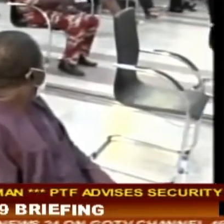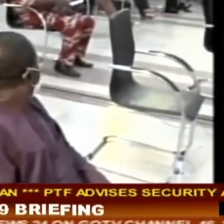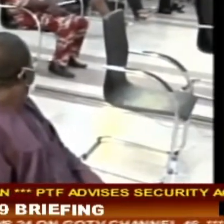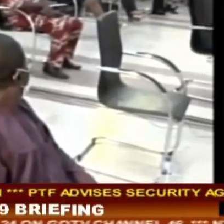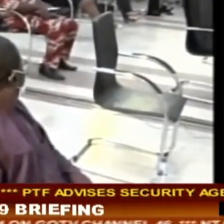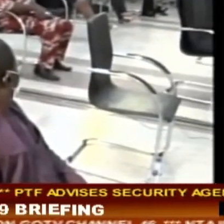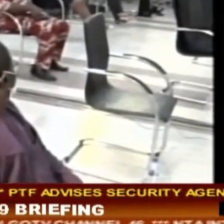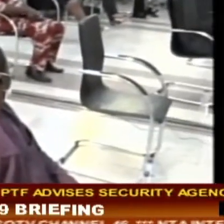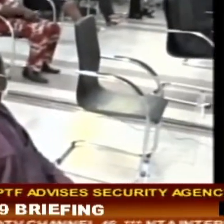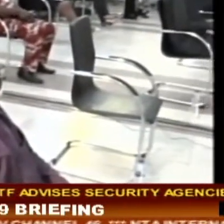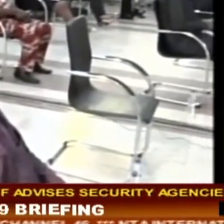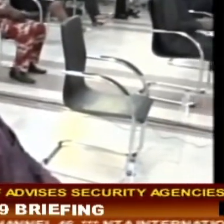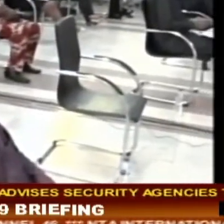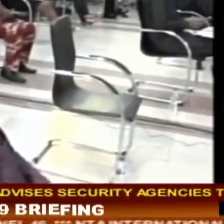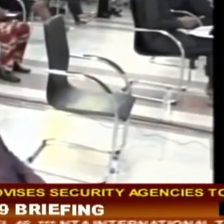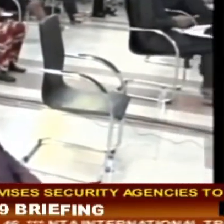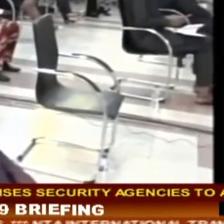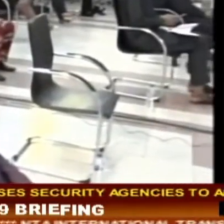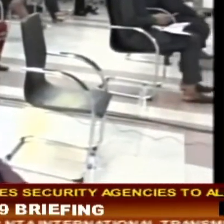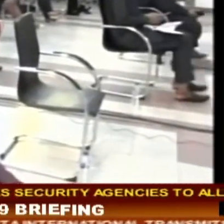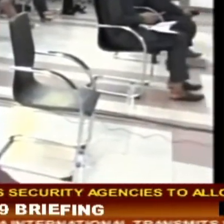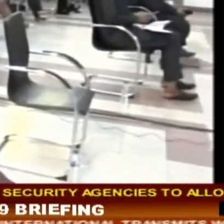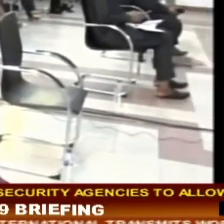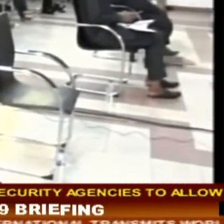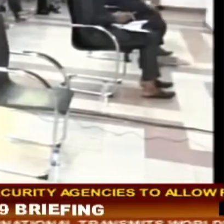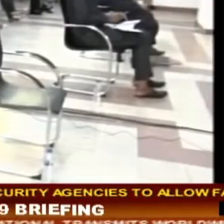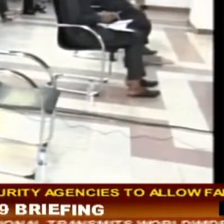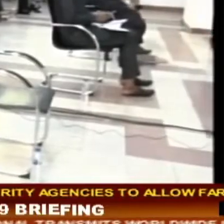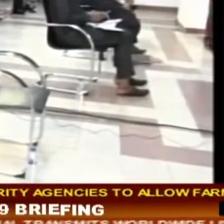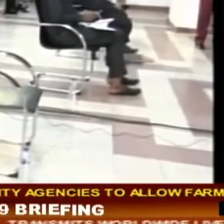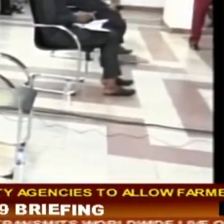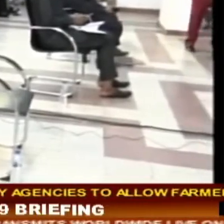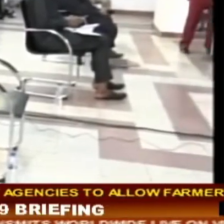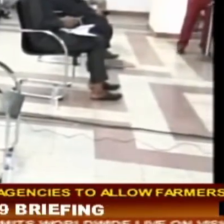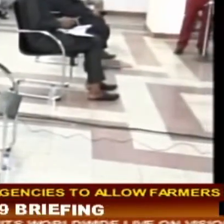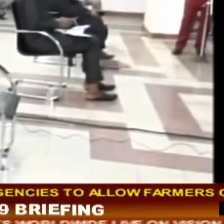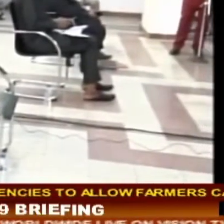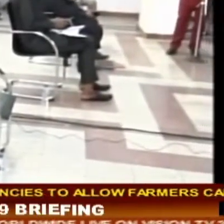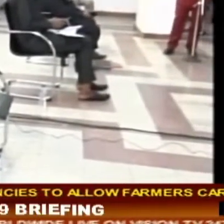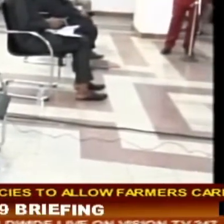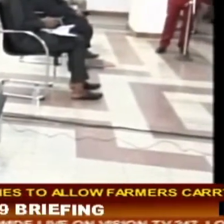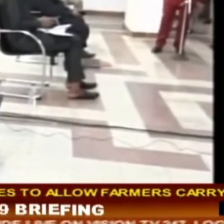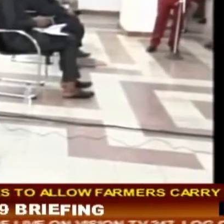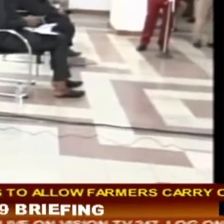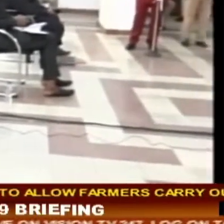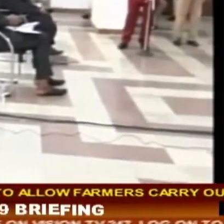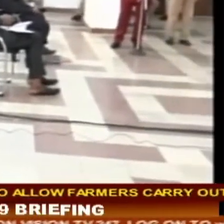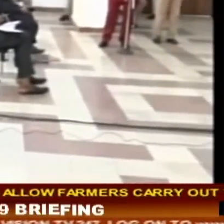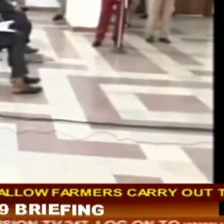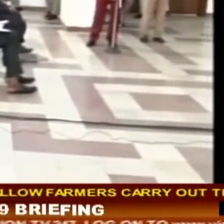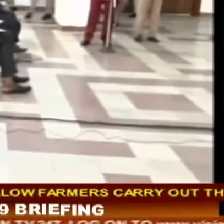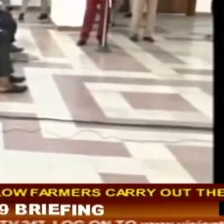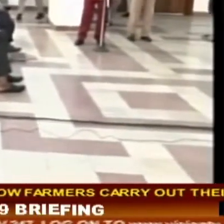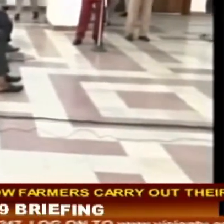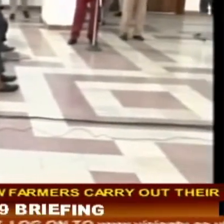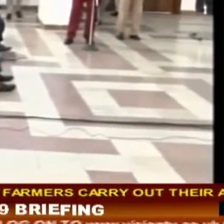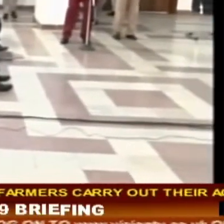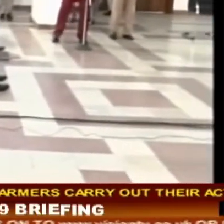much we have taken all the update now we will take the questions from the gentlemen of the